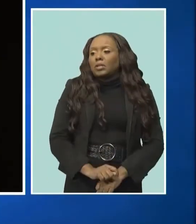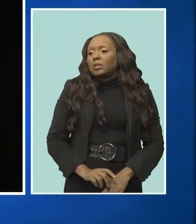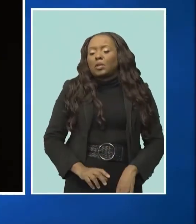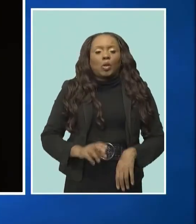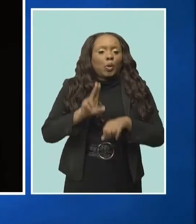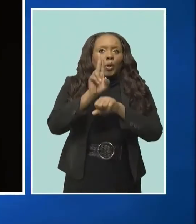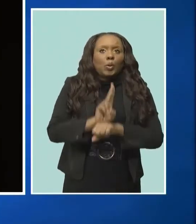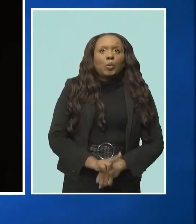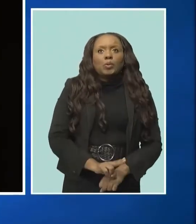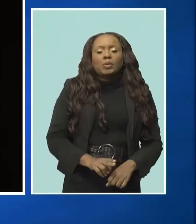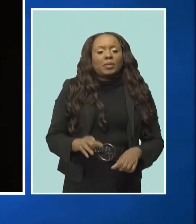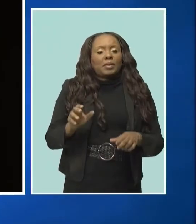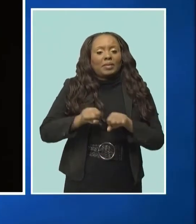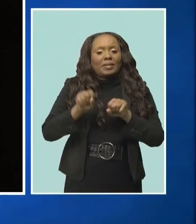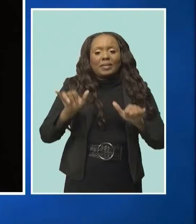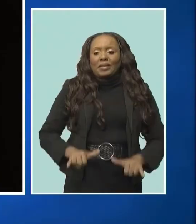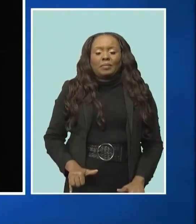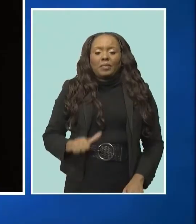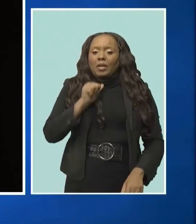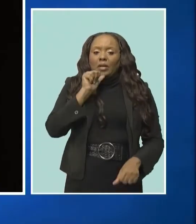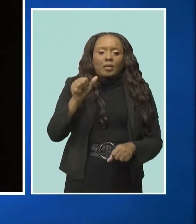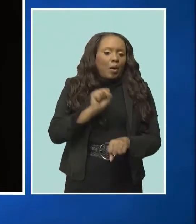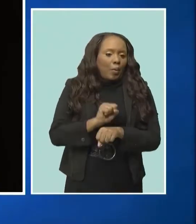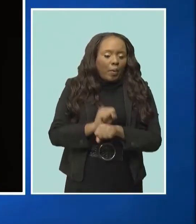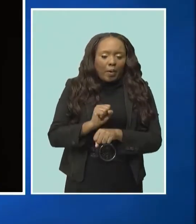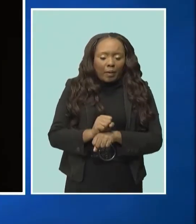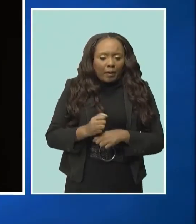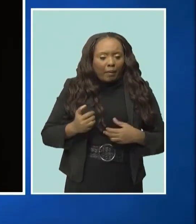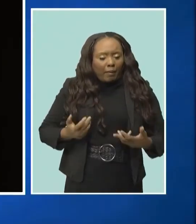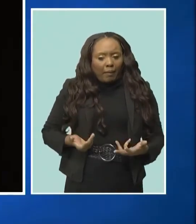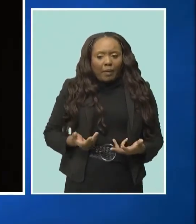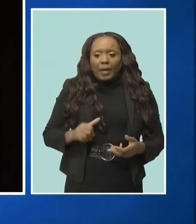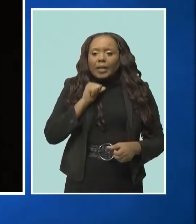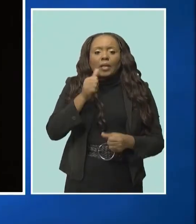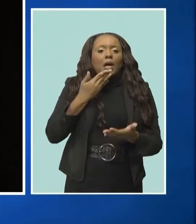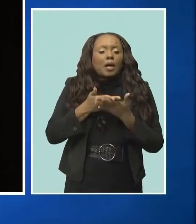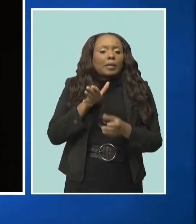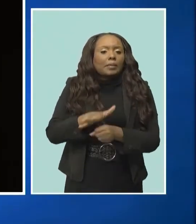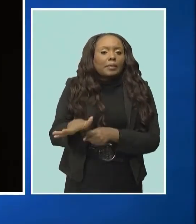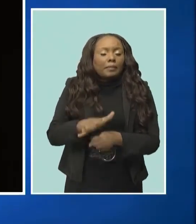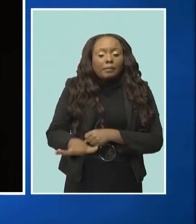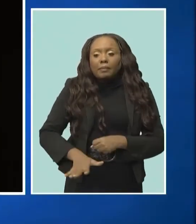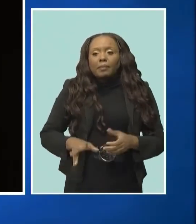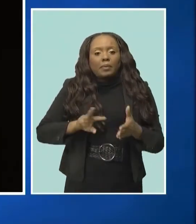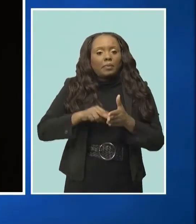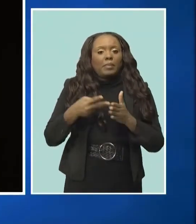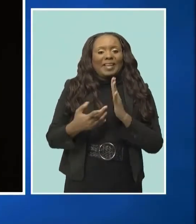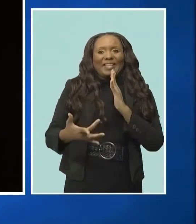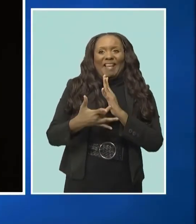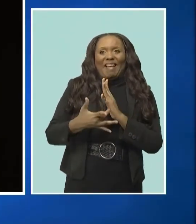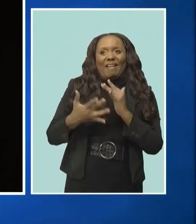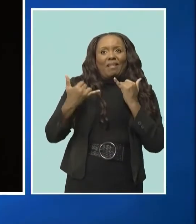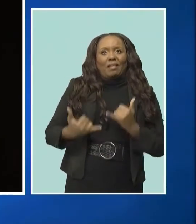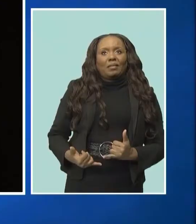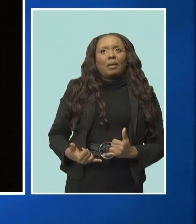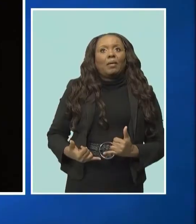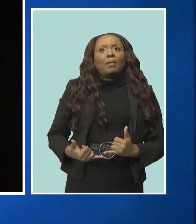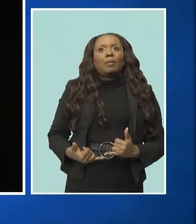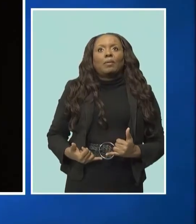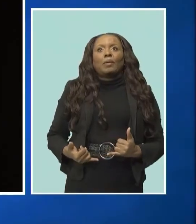an inefficient system. And that means that technologies like these are meant to be